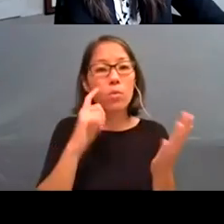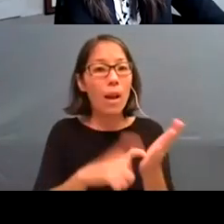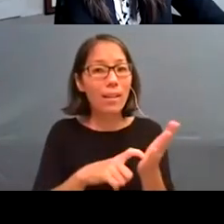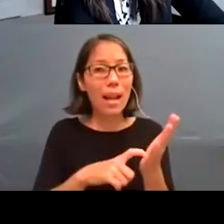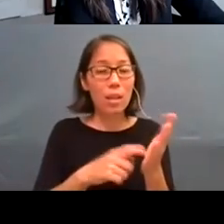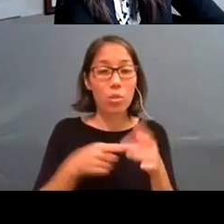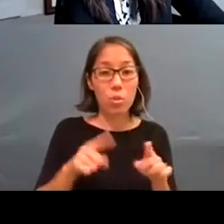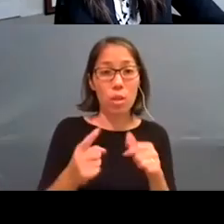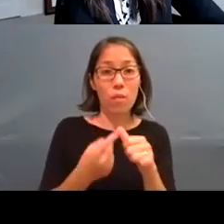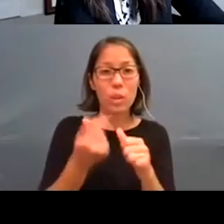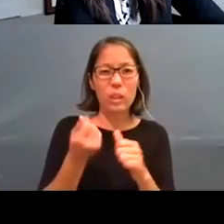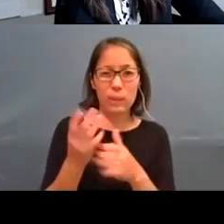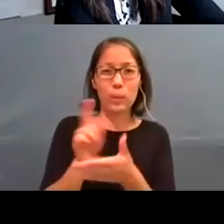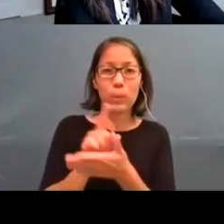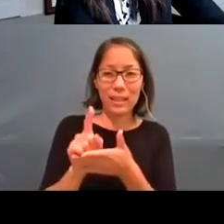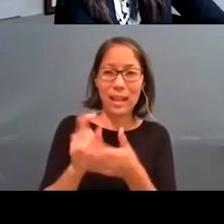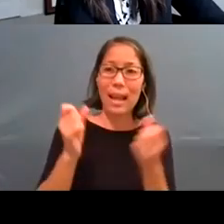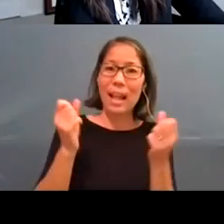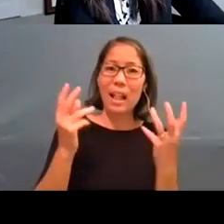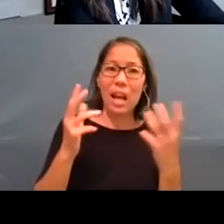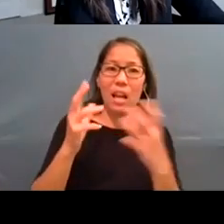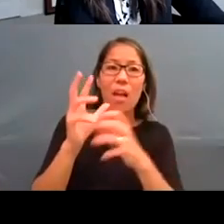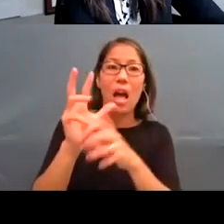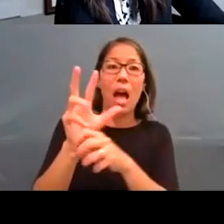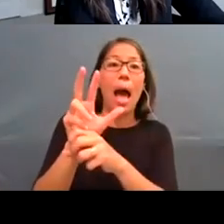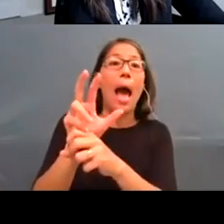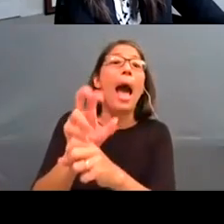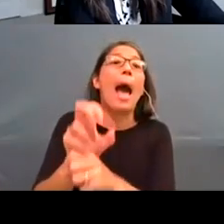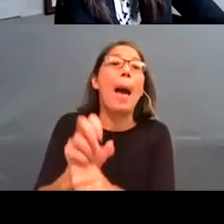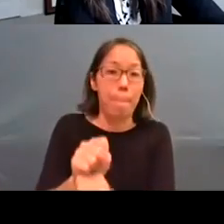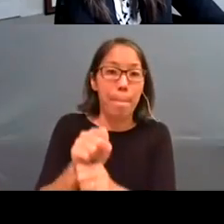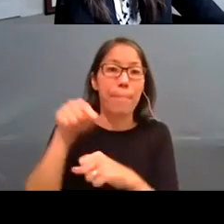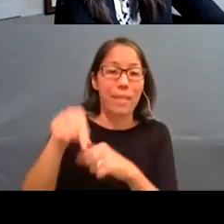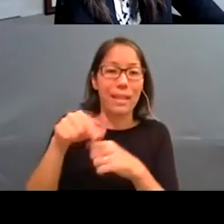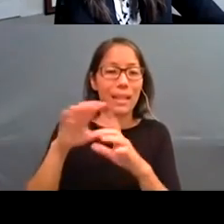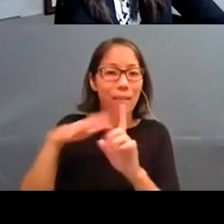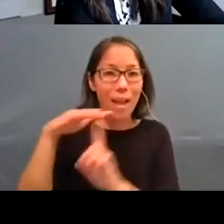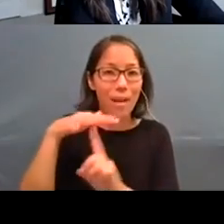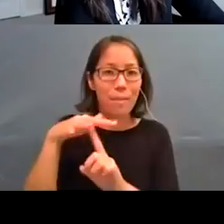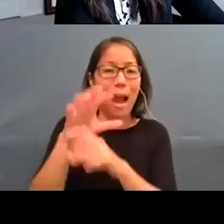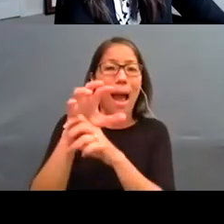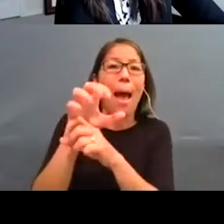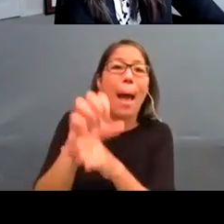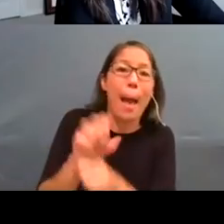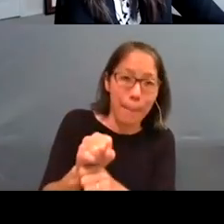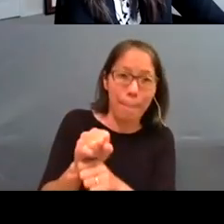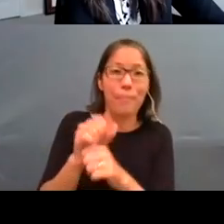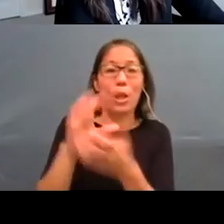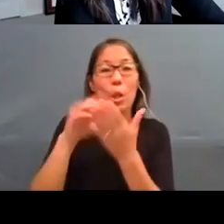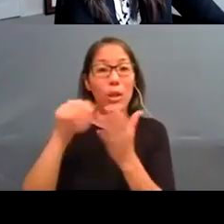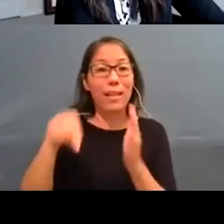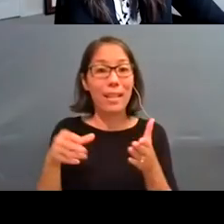couple of weeks, there's going to be a lot of getting used to being in school, getting used to being in this environment, getting used to being when we do get to that point where there's some students